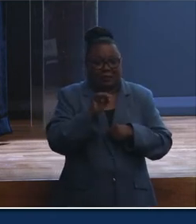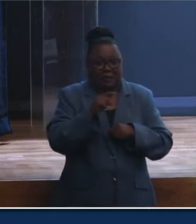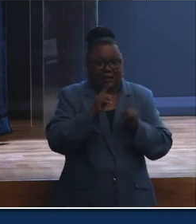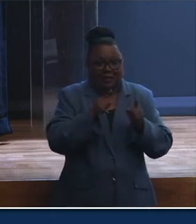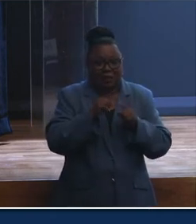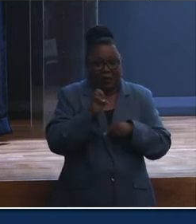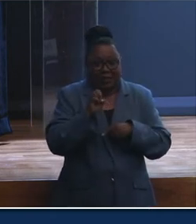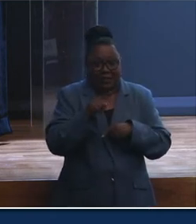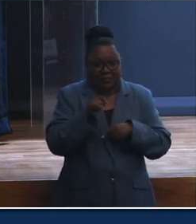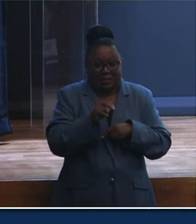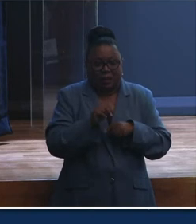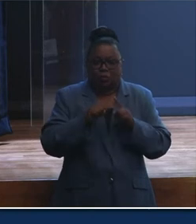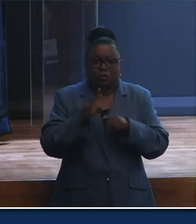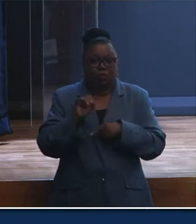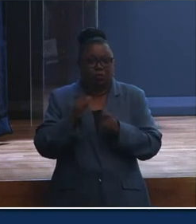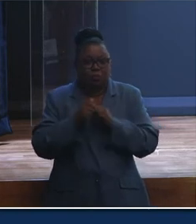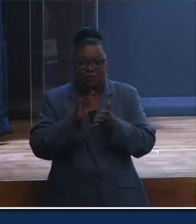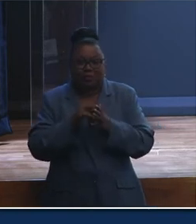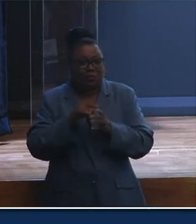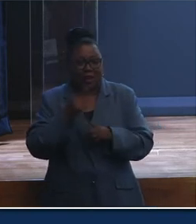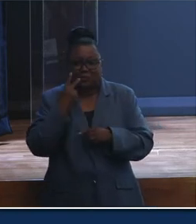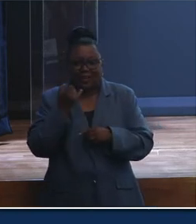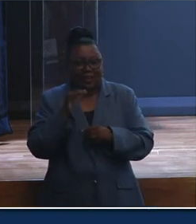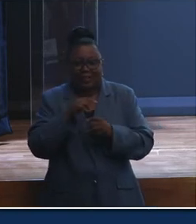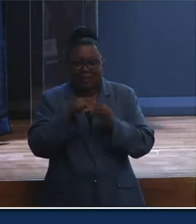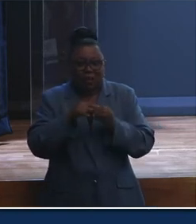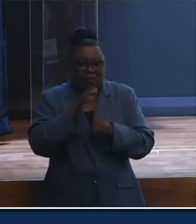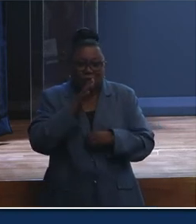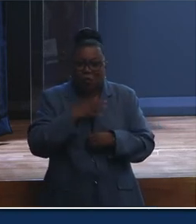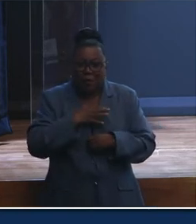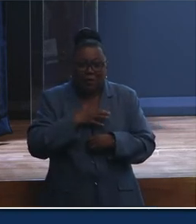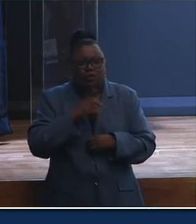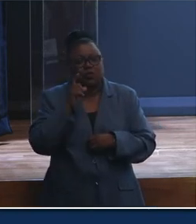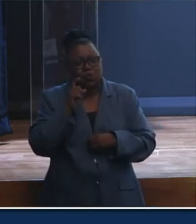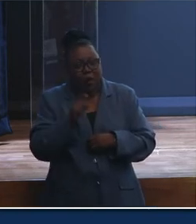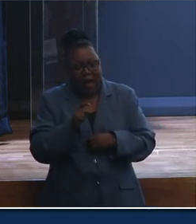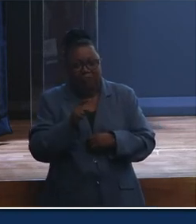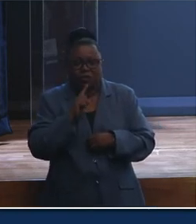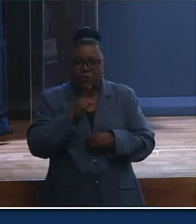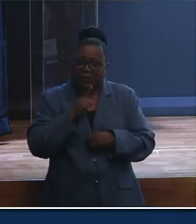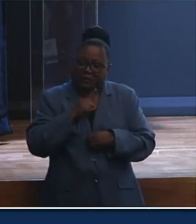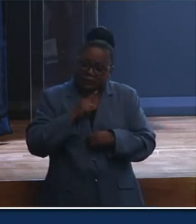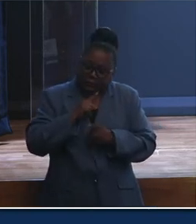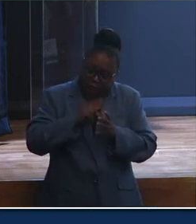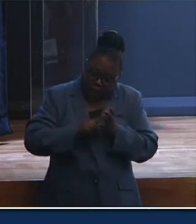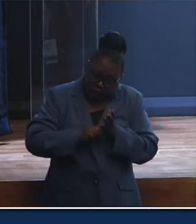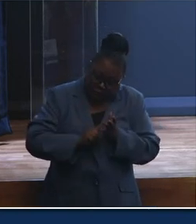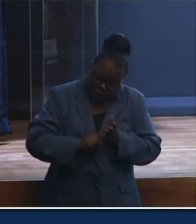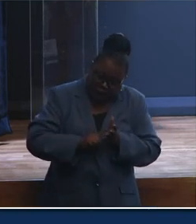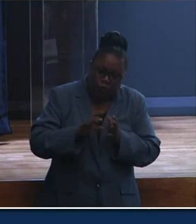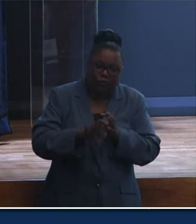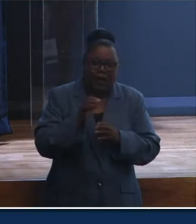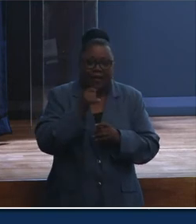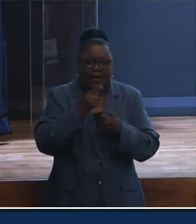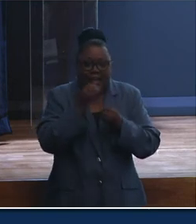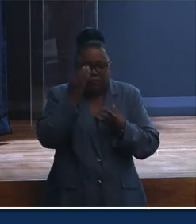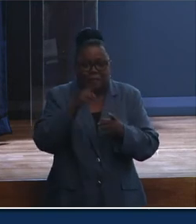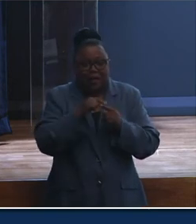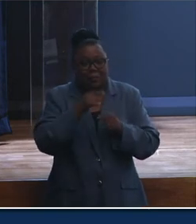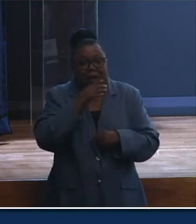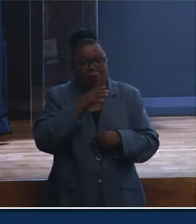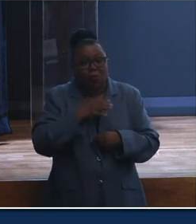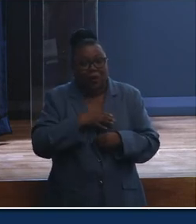on ESPN. When you turn on SportsCenter, you're not going to see anything about women. You have to really dig to find information about the women.